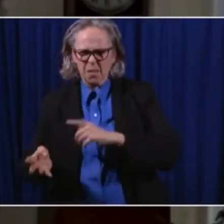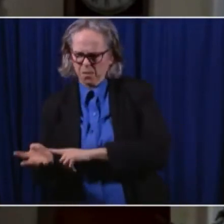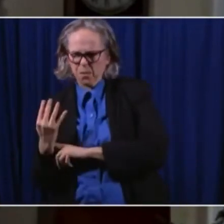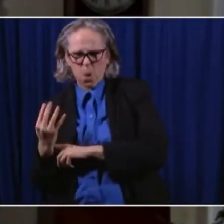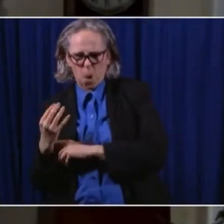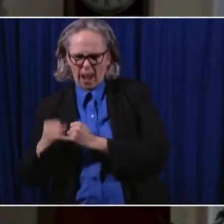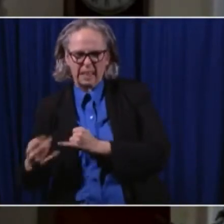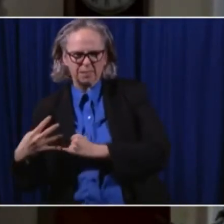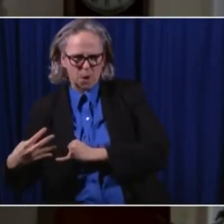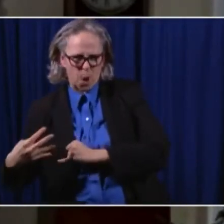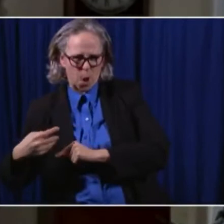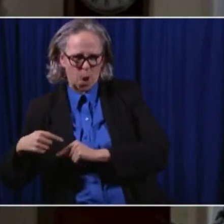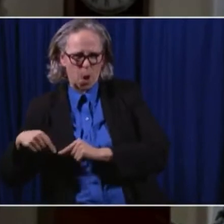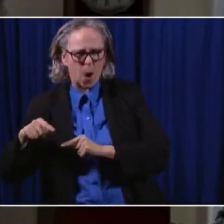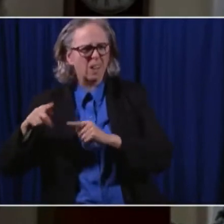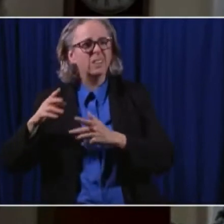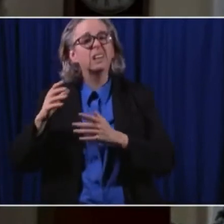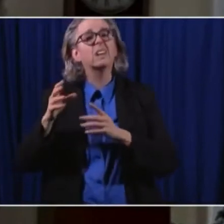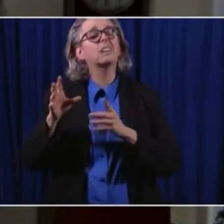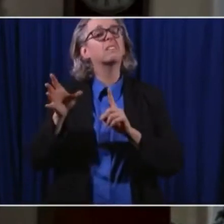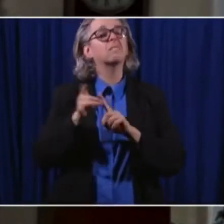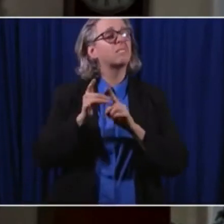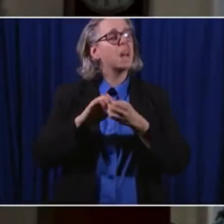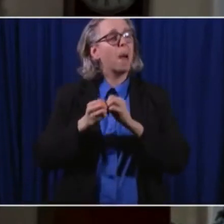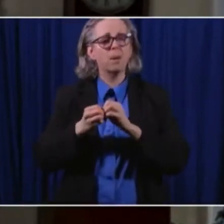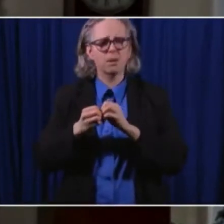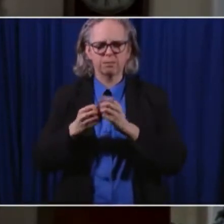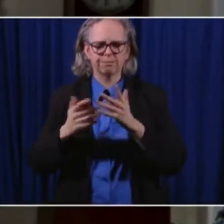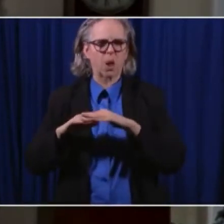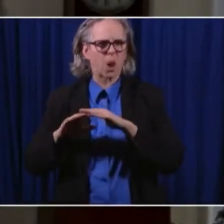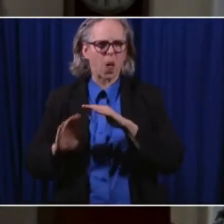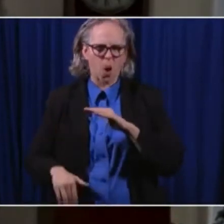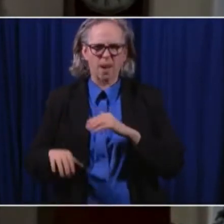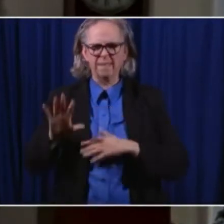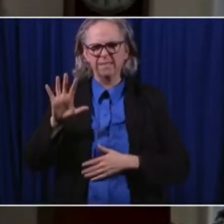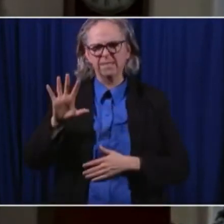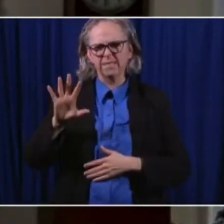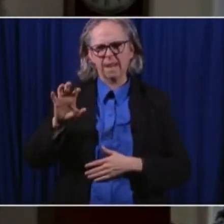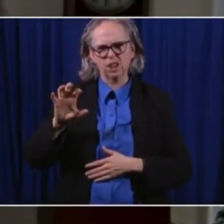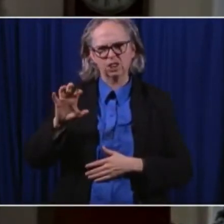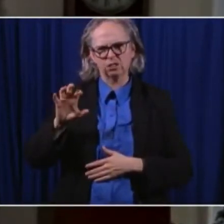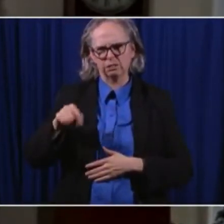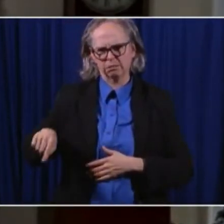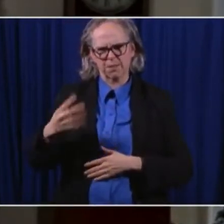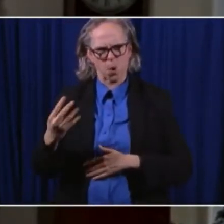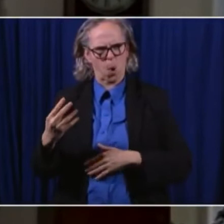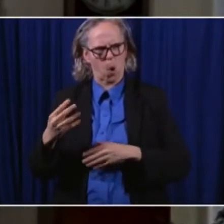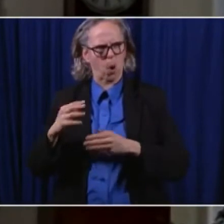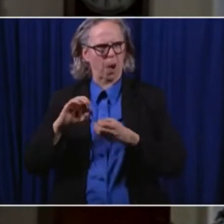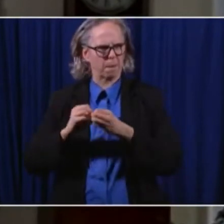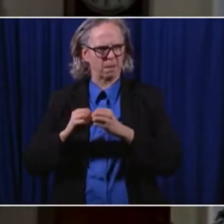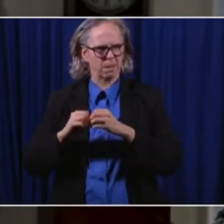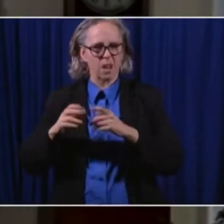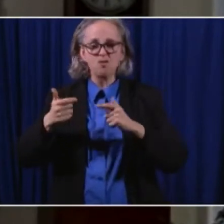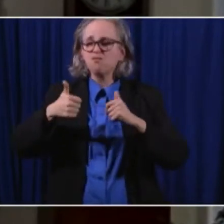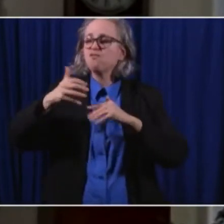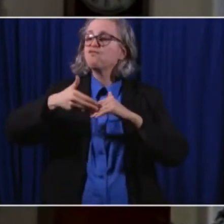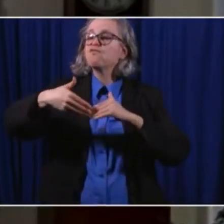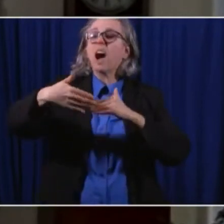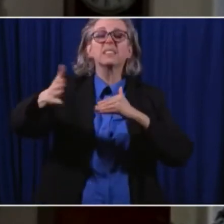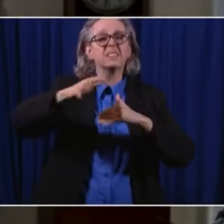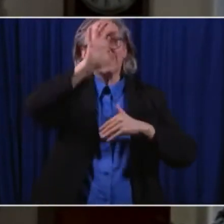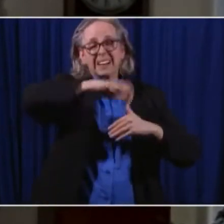below 500. So every county except 4 is at least 5 times higher than the CDC definition for